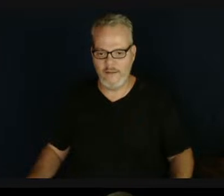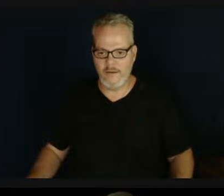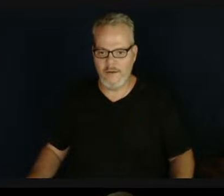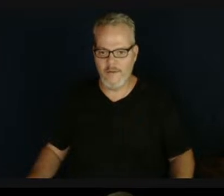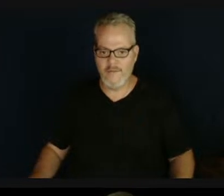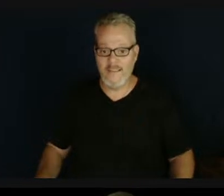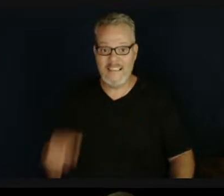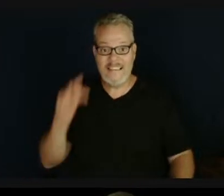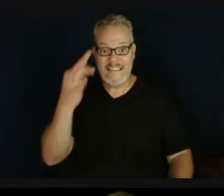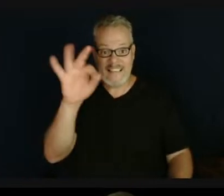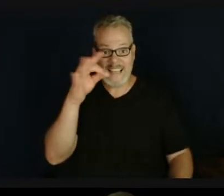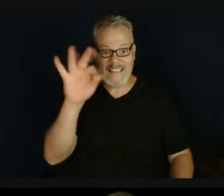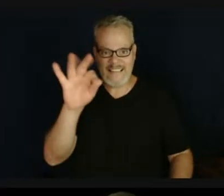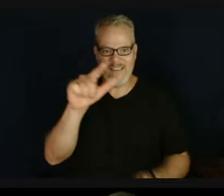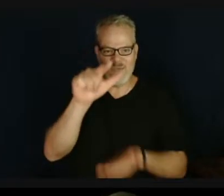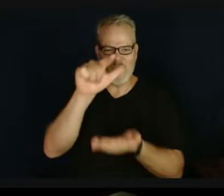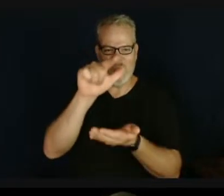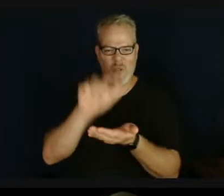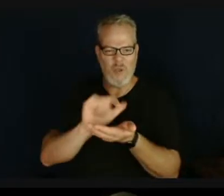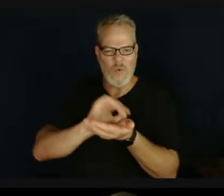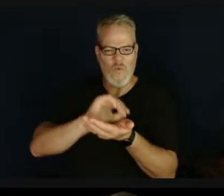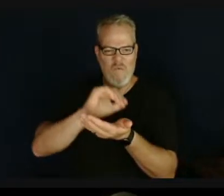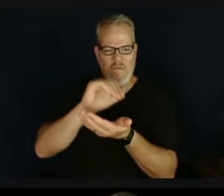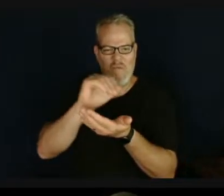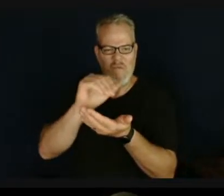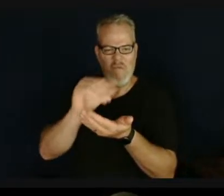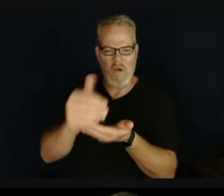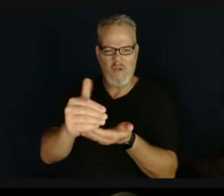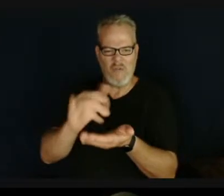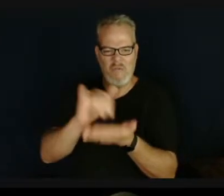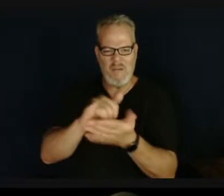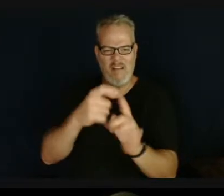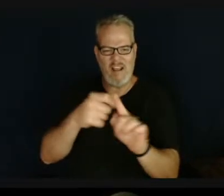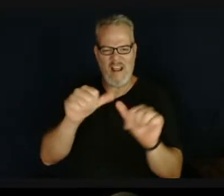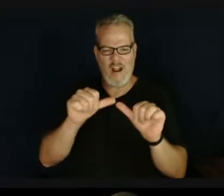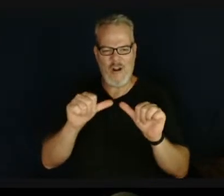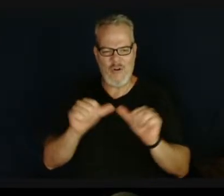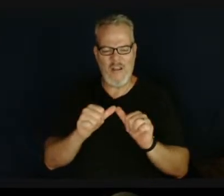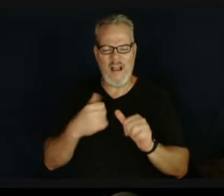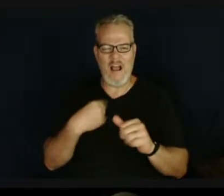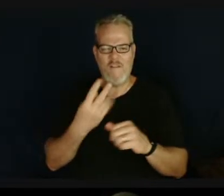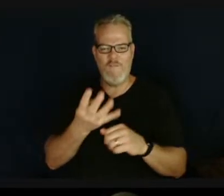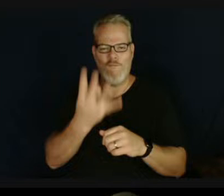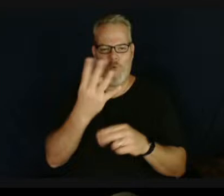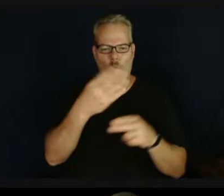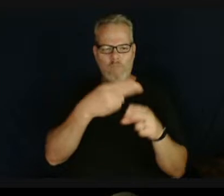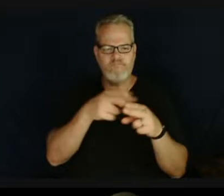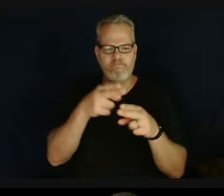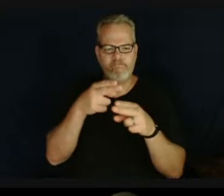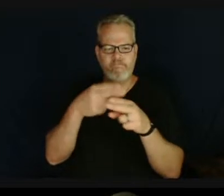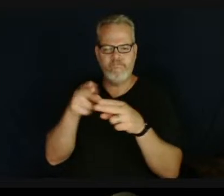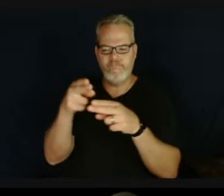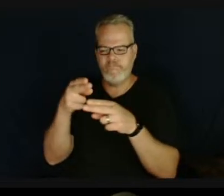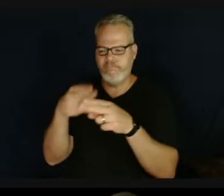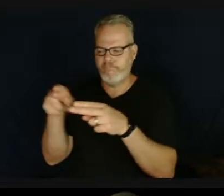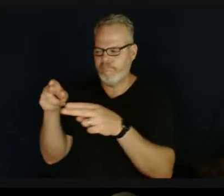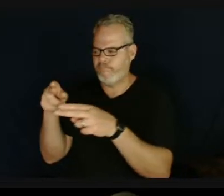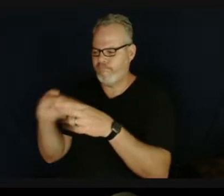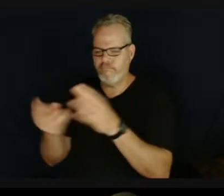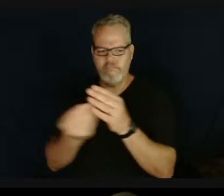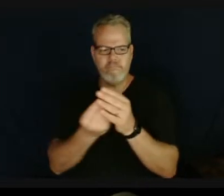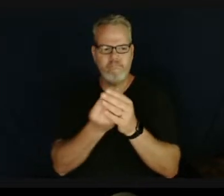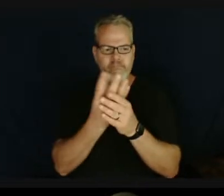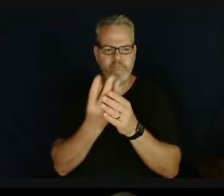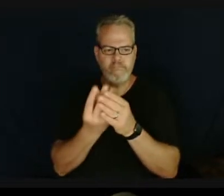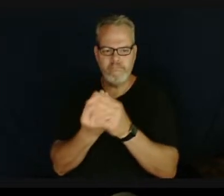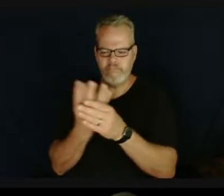19 was a low volume one from Pool that had 4 shorter puffs with low level activity in between that we talked about last